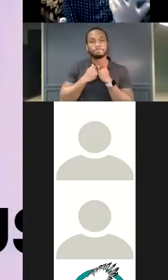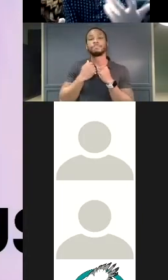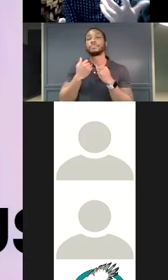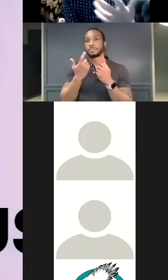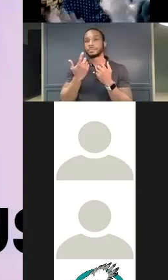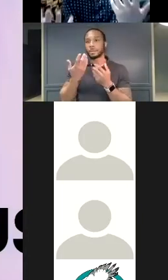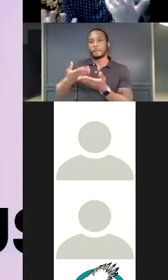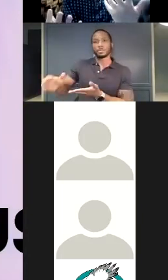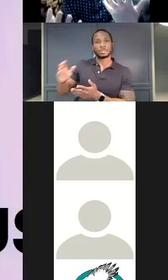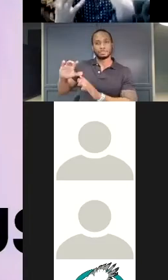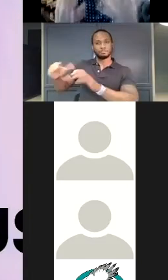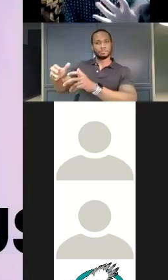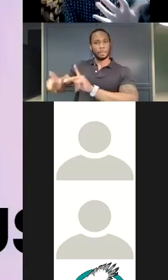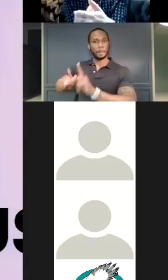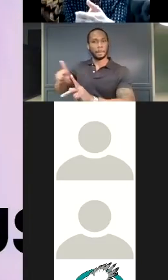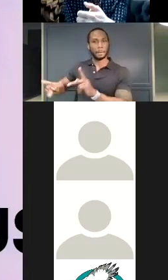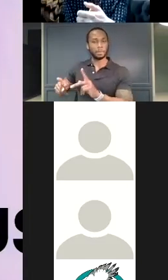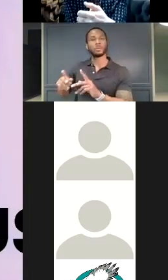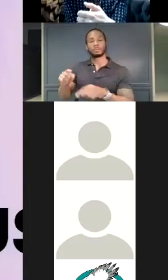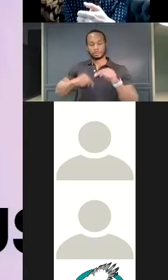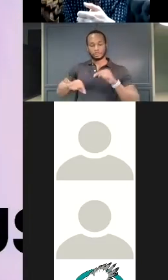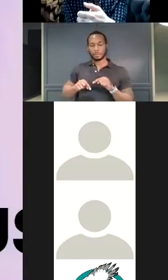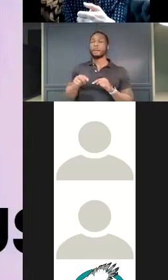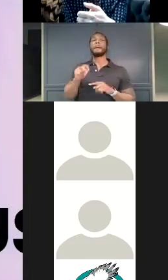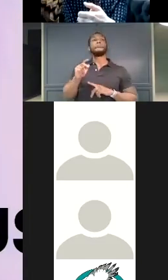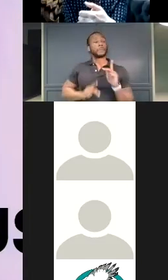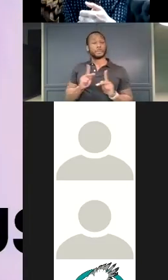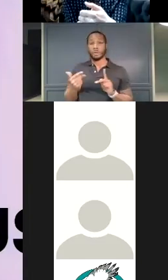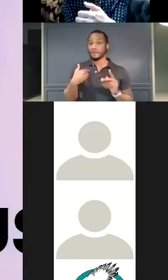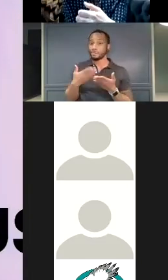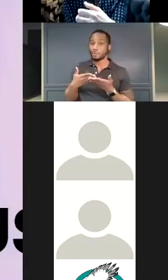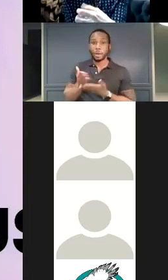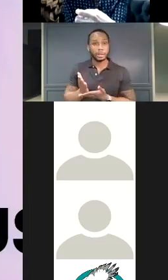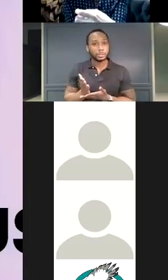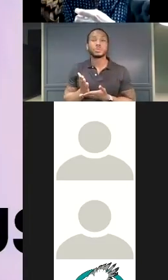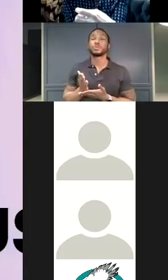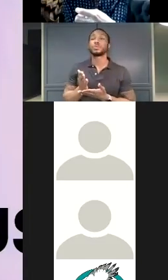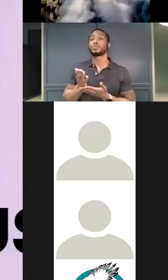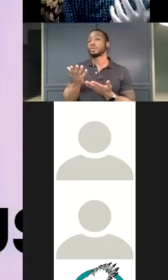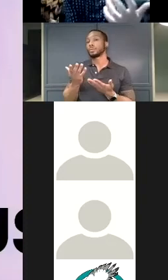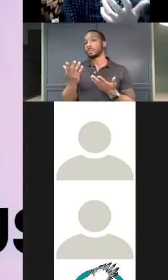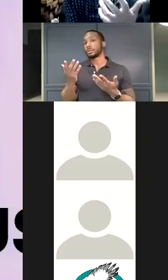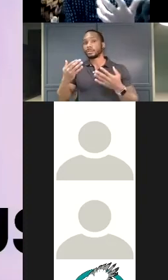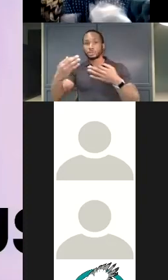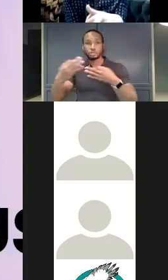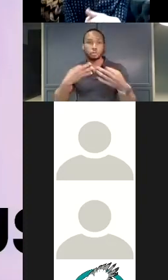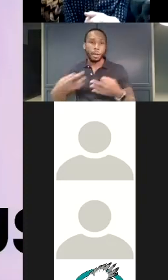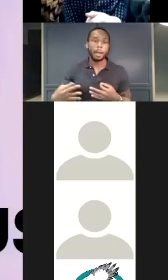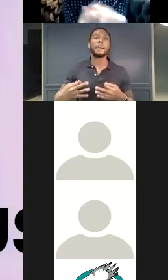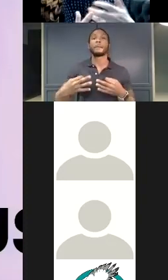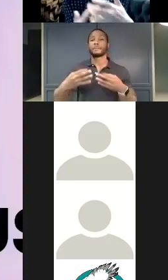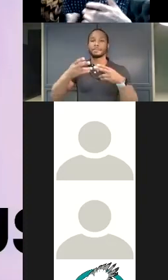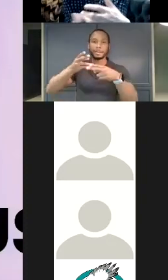marginalized people, that folks have a right to kind of describe and name their